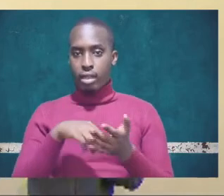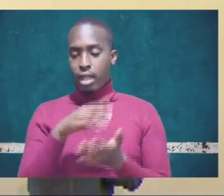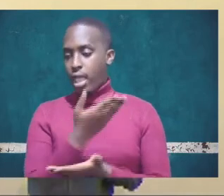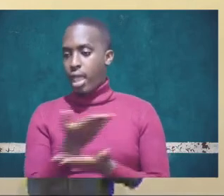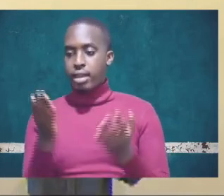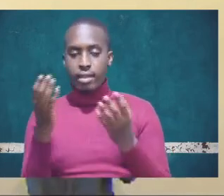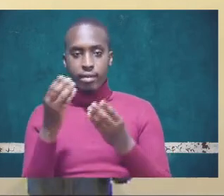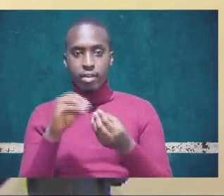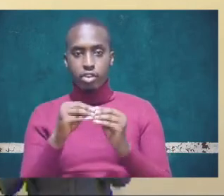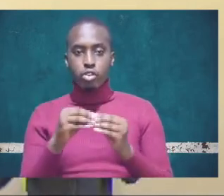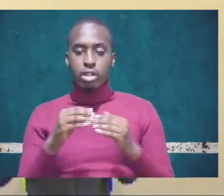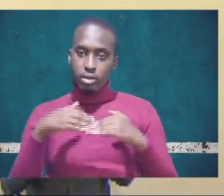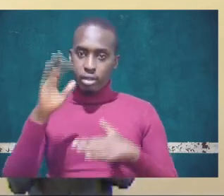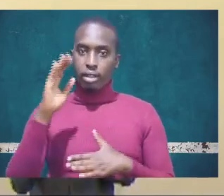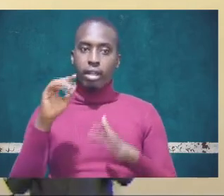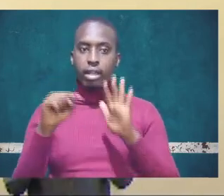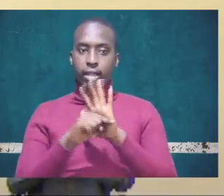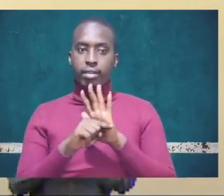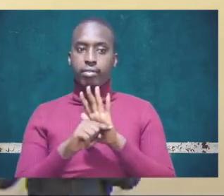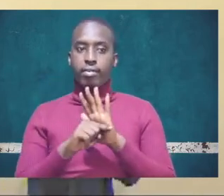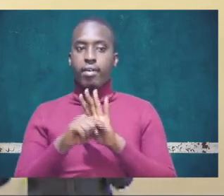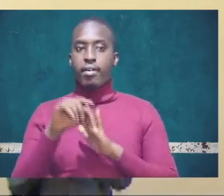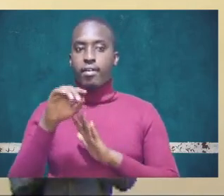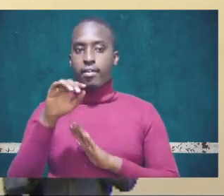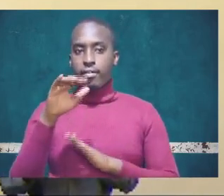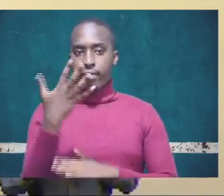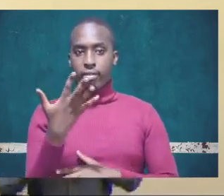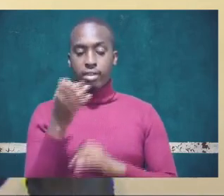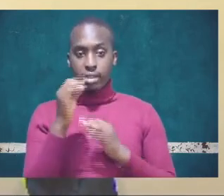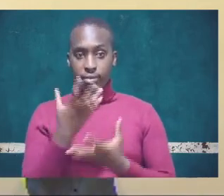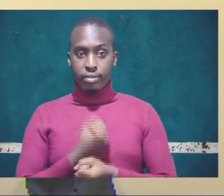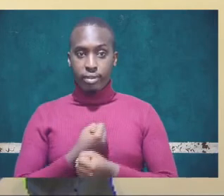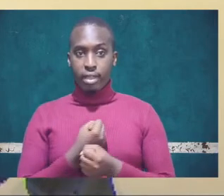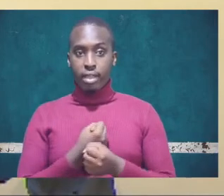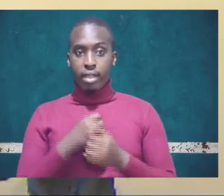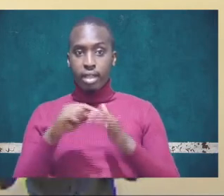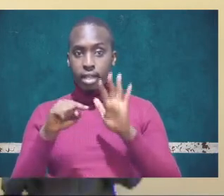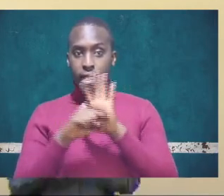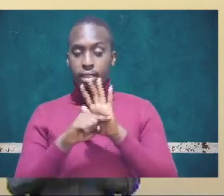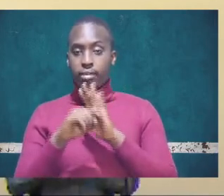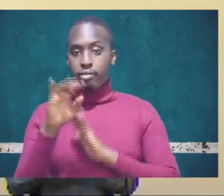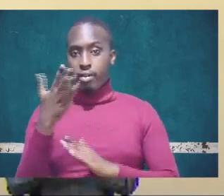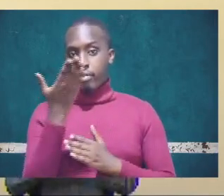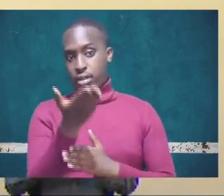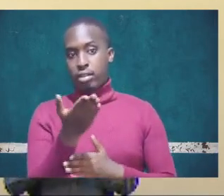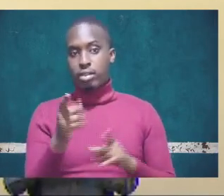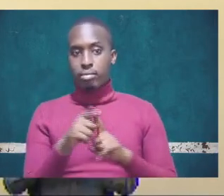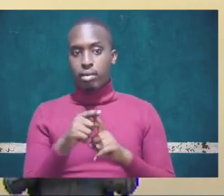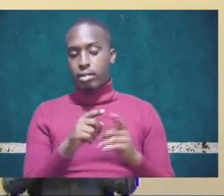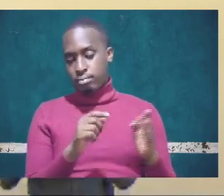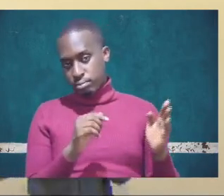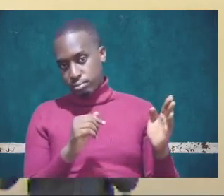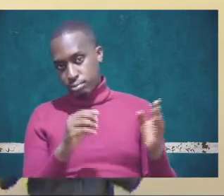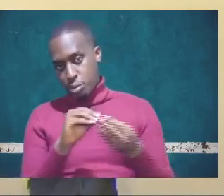that is greater than negative 5. We have negative 5 here. When you have negative 5 here, all these values, they are going. All these